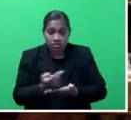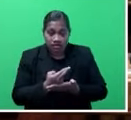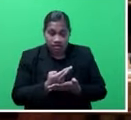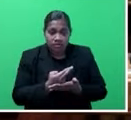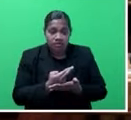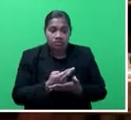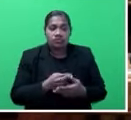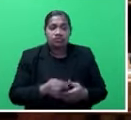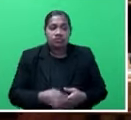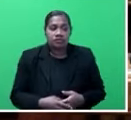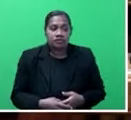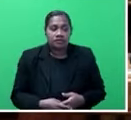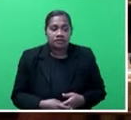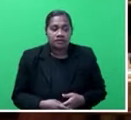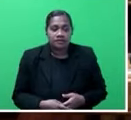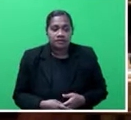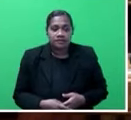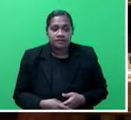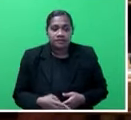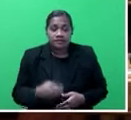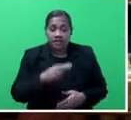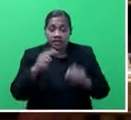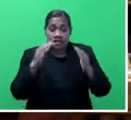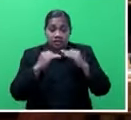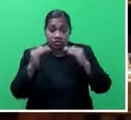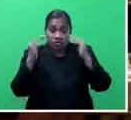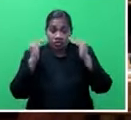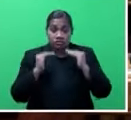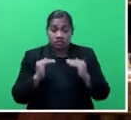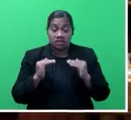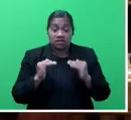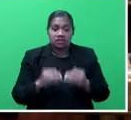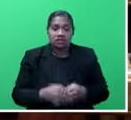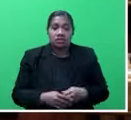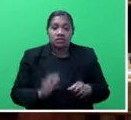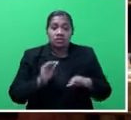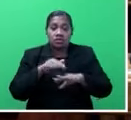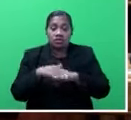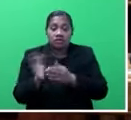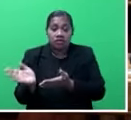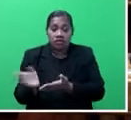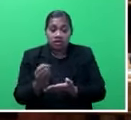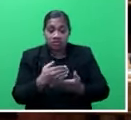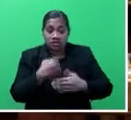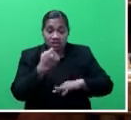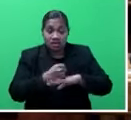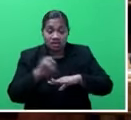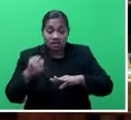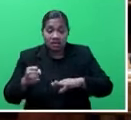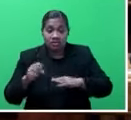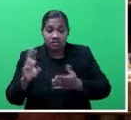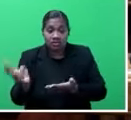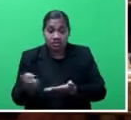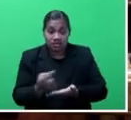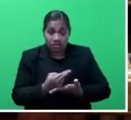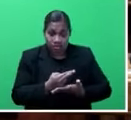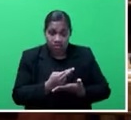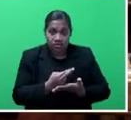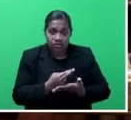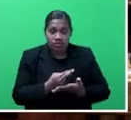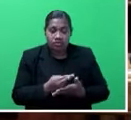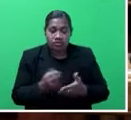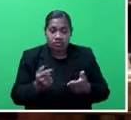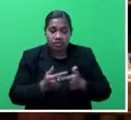of public revenue. I have said that. Then it goes down. The over-collection in government revenue was largely attributed to